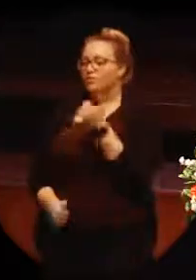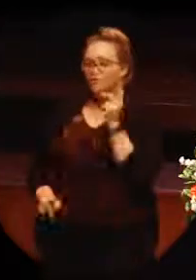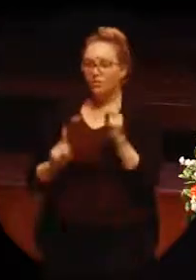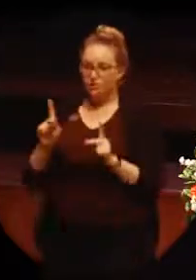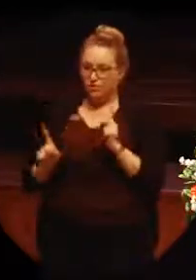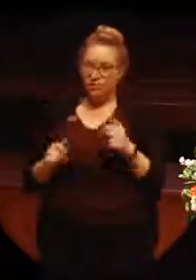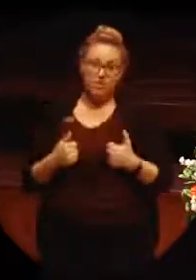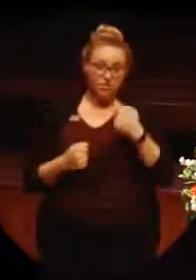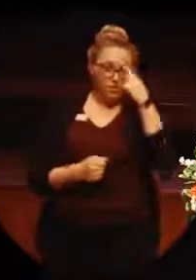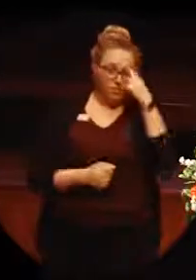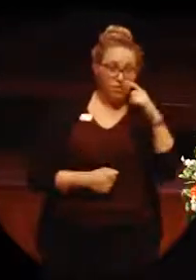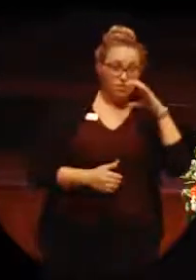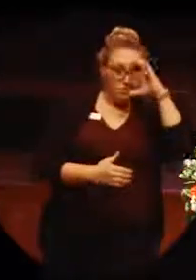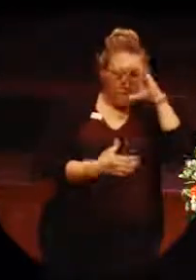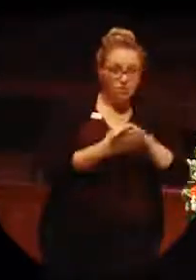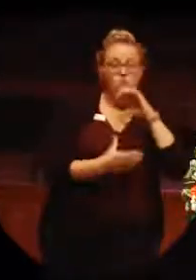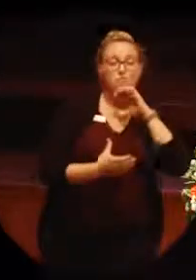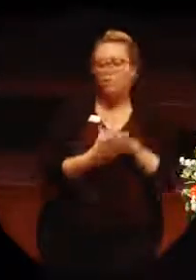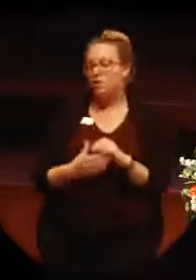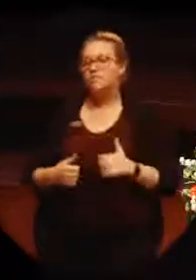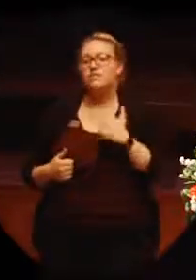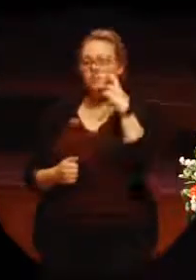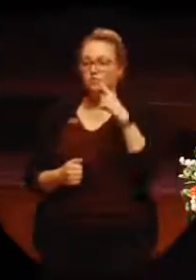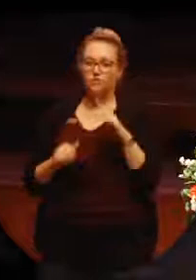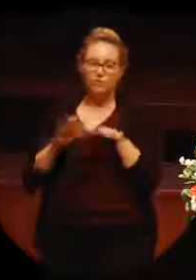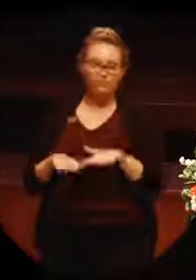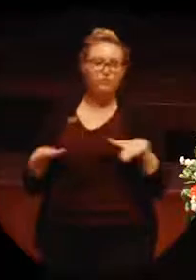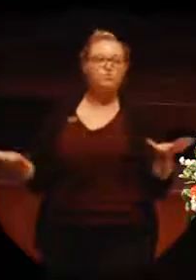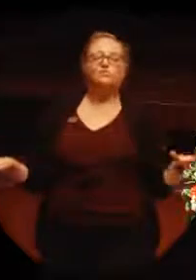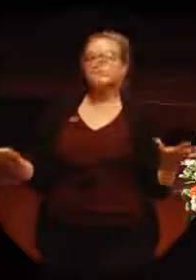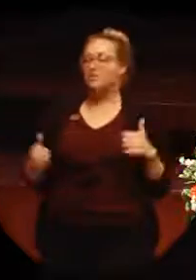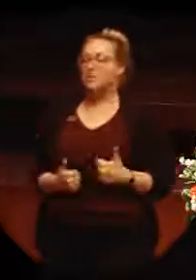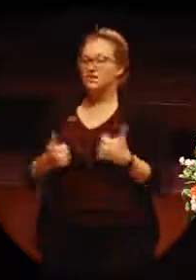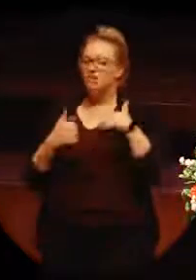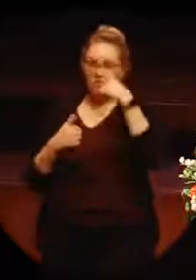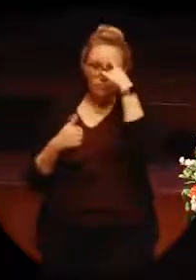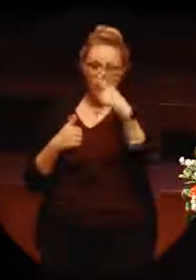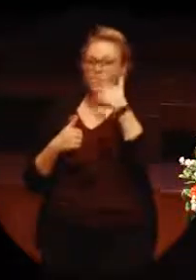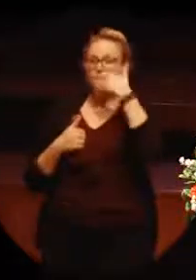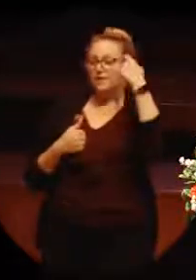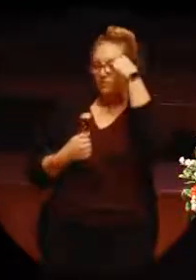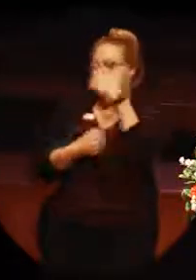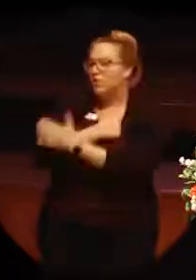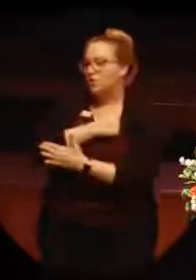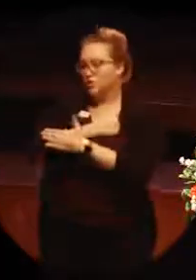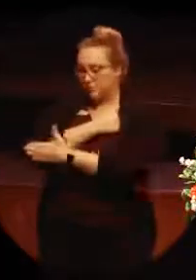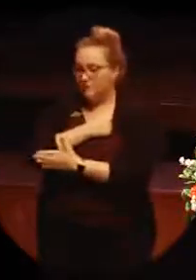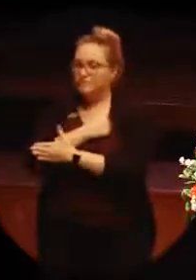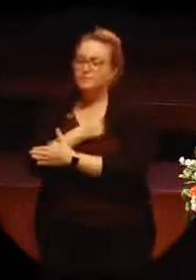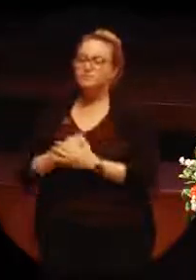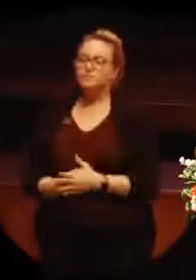others. Living for your spouse, living for your children, living for what's best for your